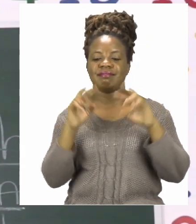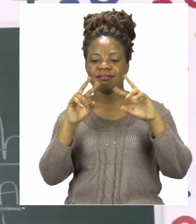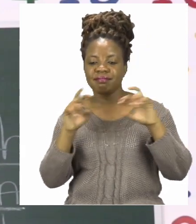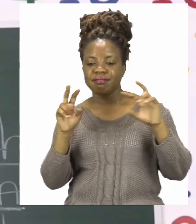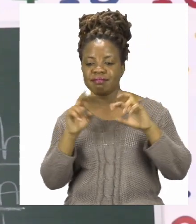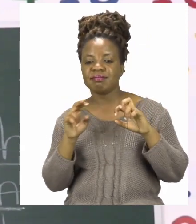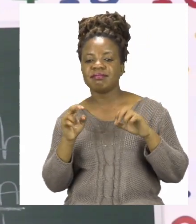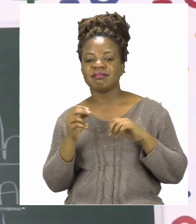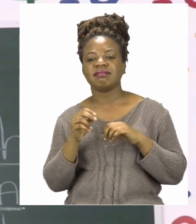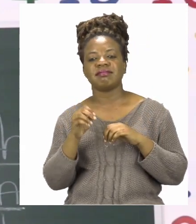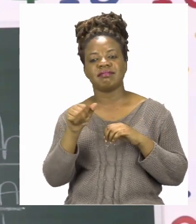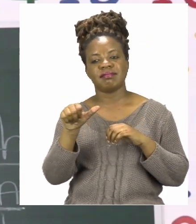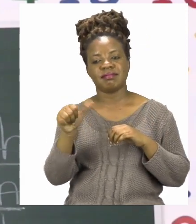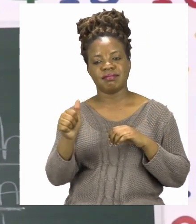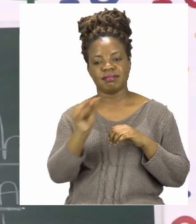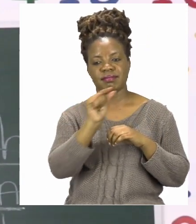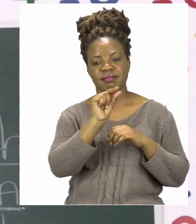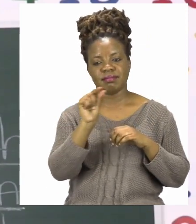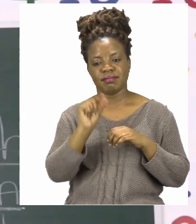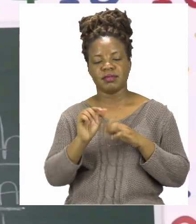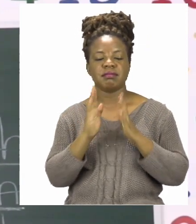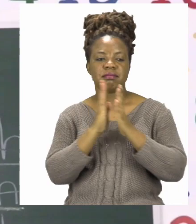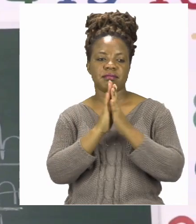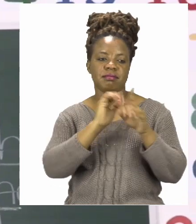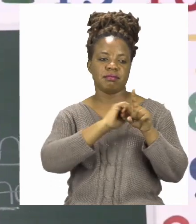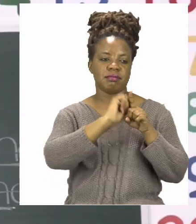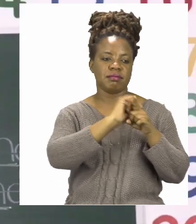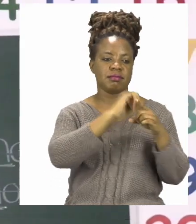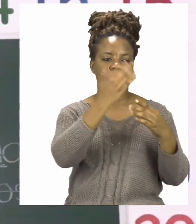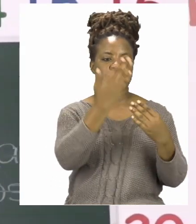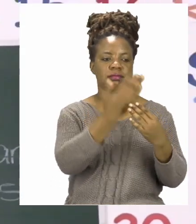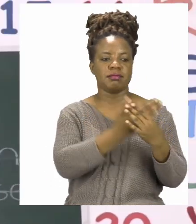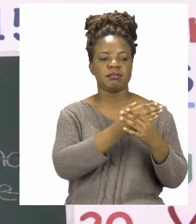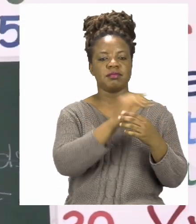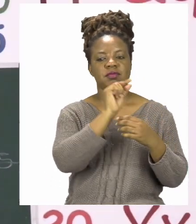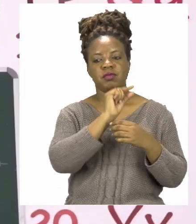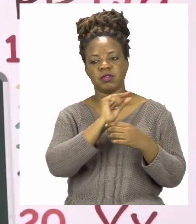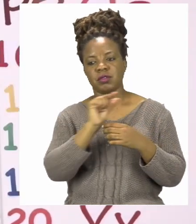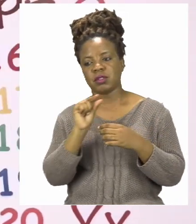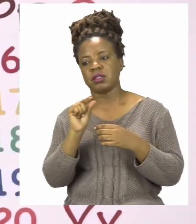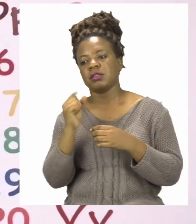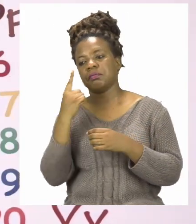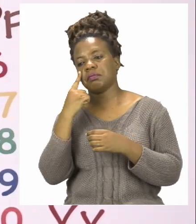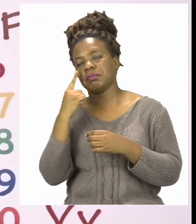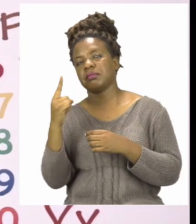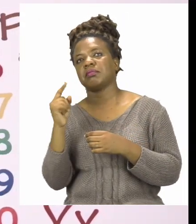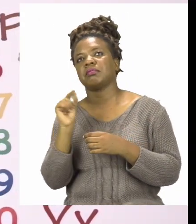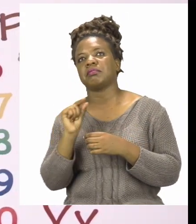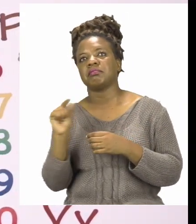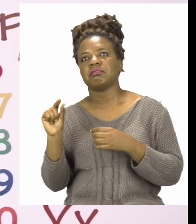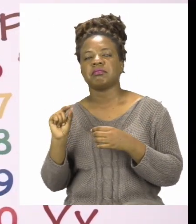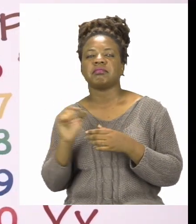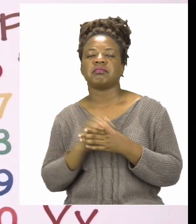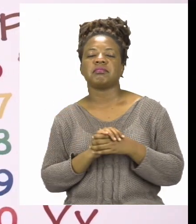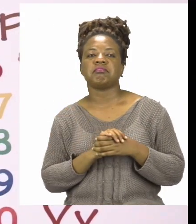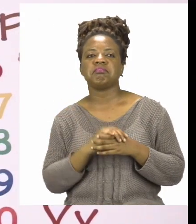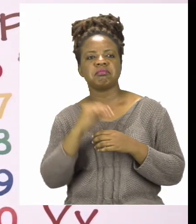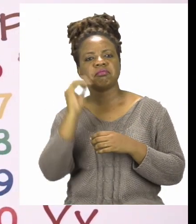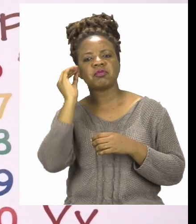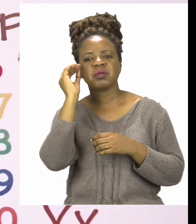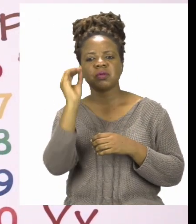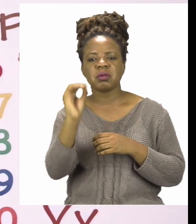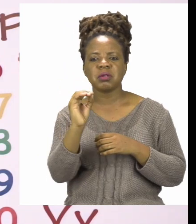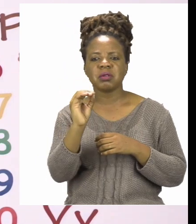sure that you practice both your vocabulary words and your sight words. And if you're not sure what they are, you can always ask an adult for